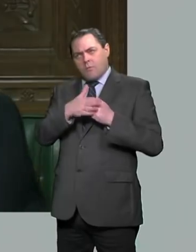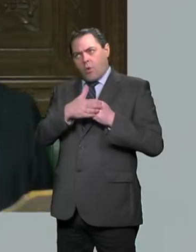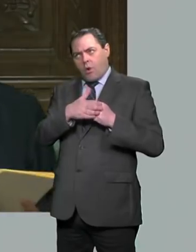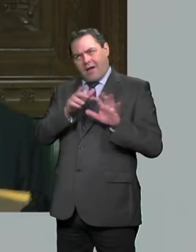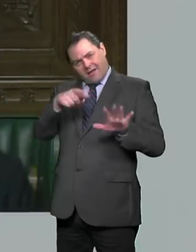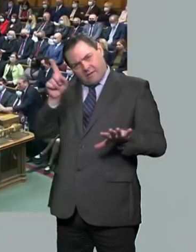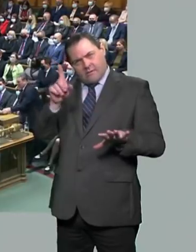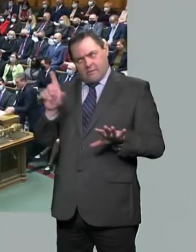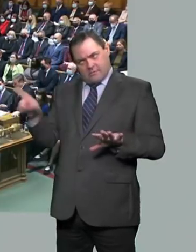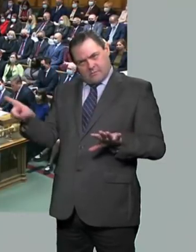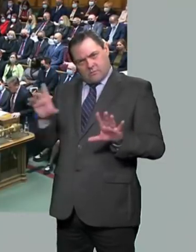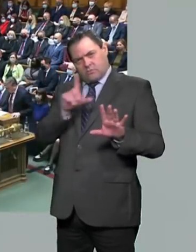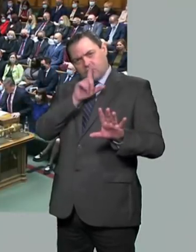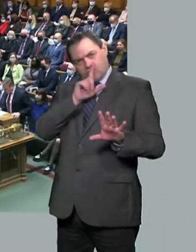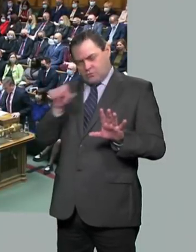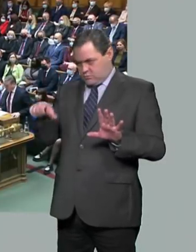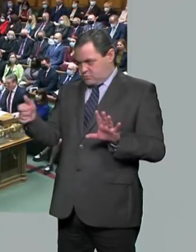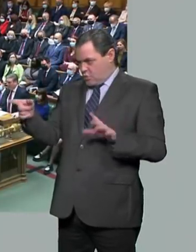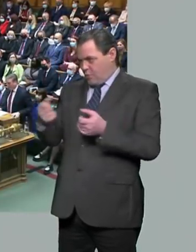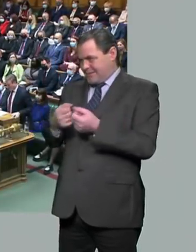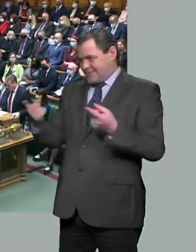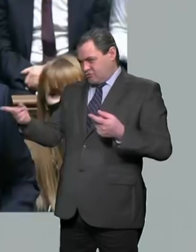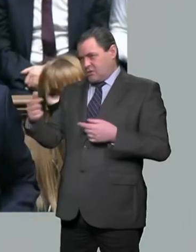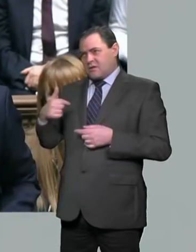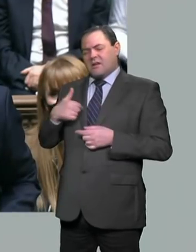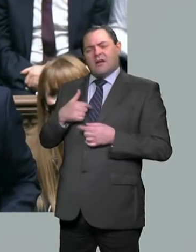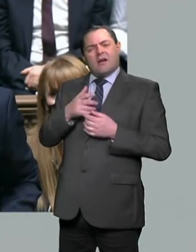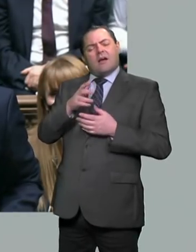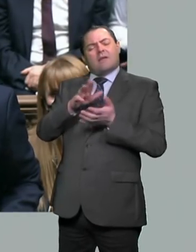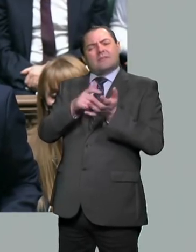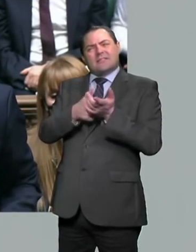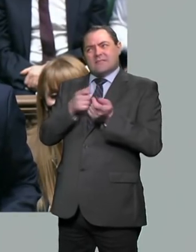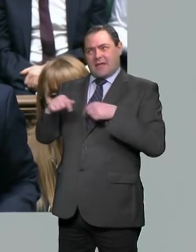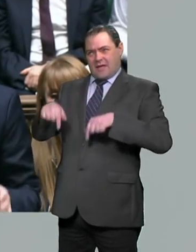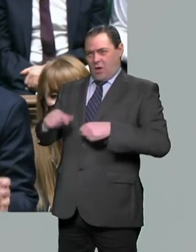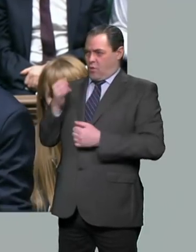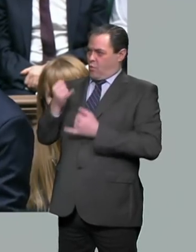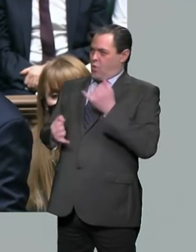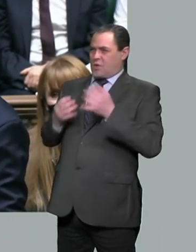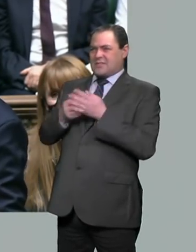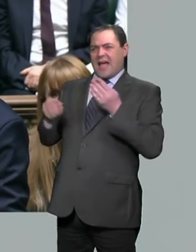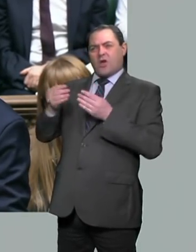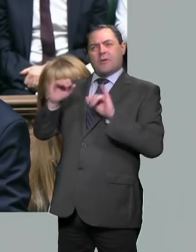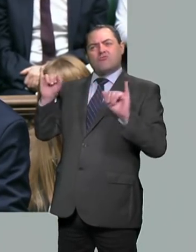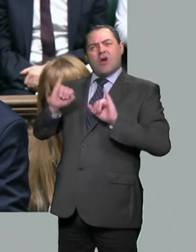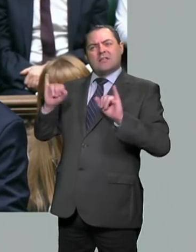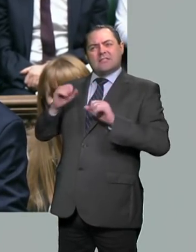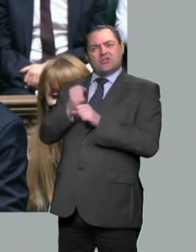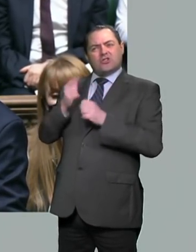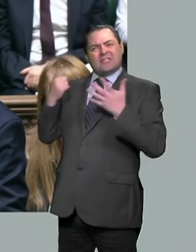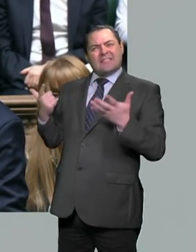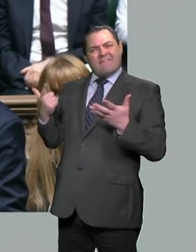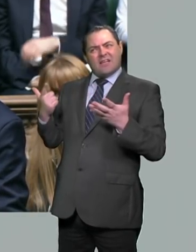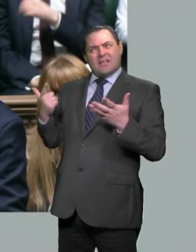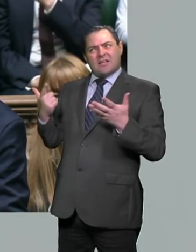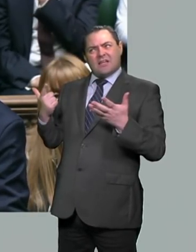Starmer. Mr. Speaker, the UK has suffered the worst economic crisis in the G7. The Prime Minister has more chance of persuading the public that